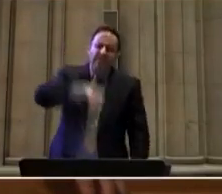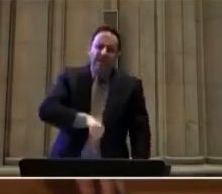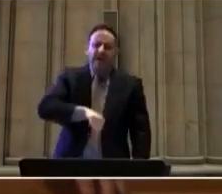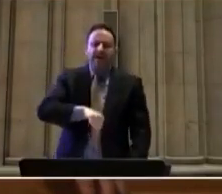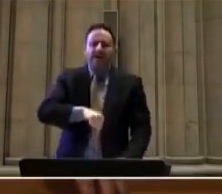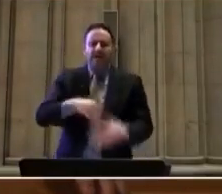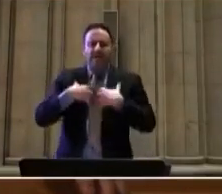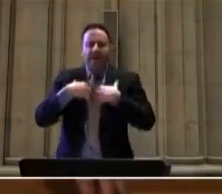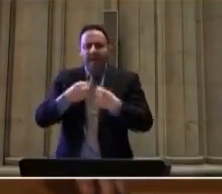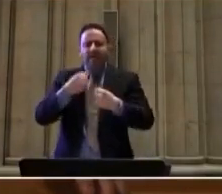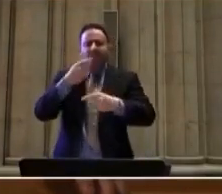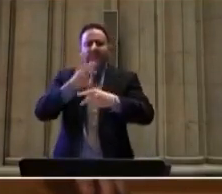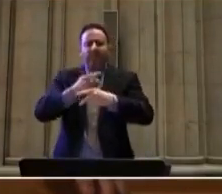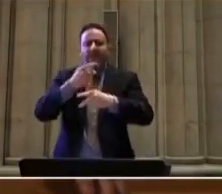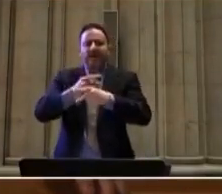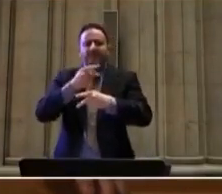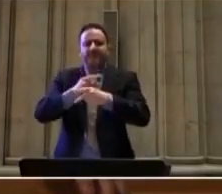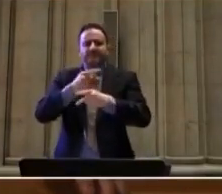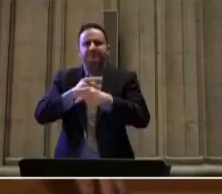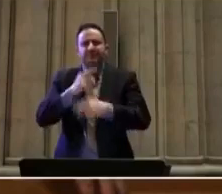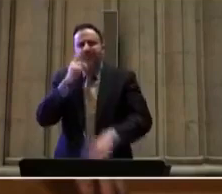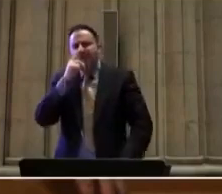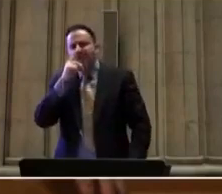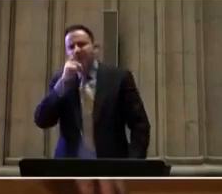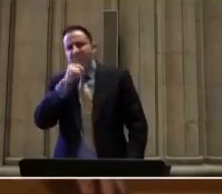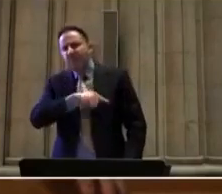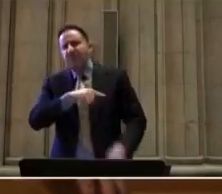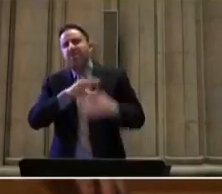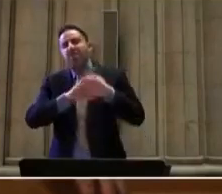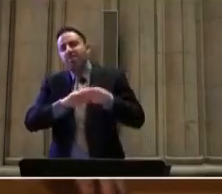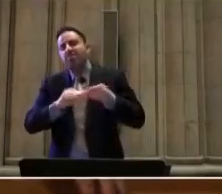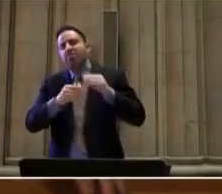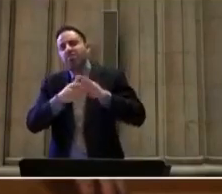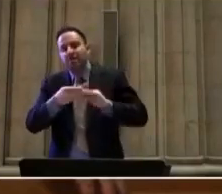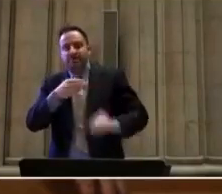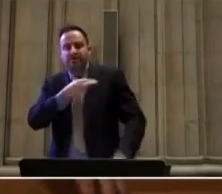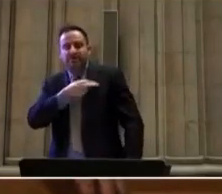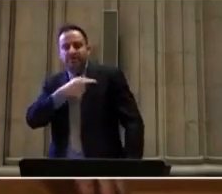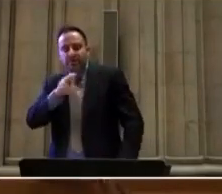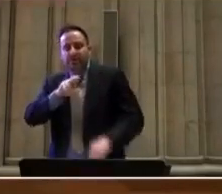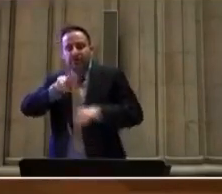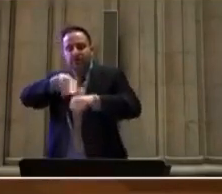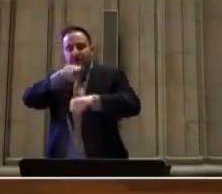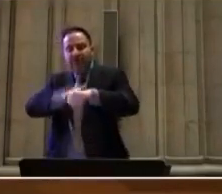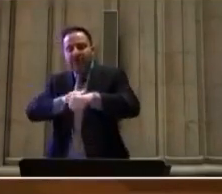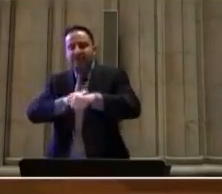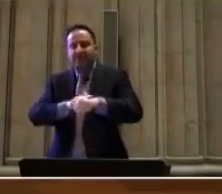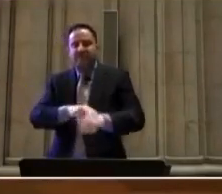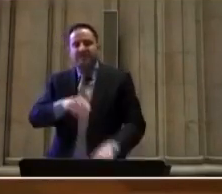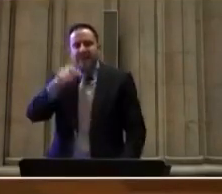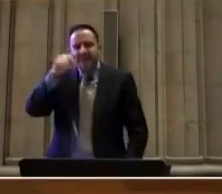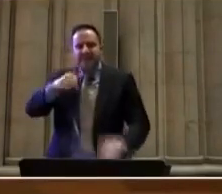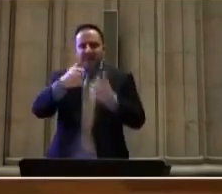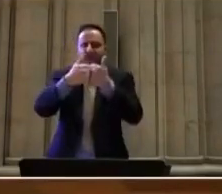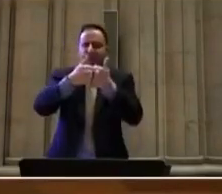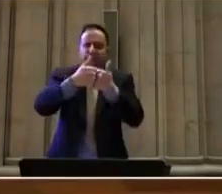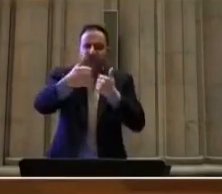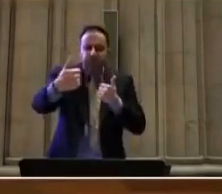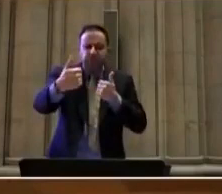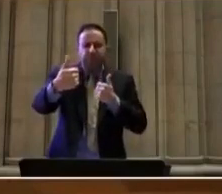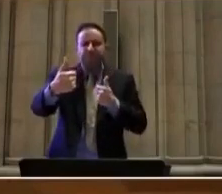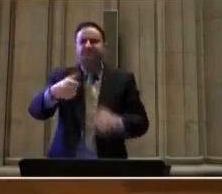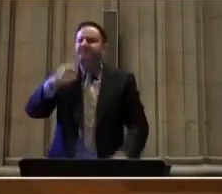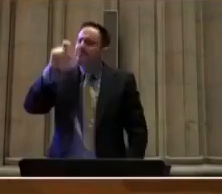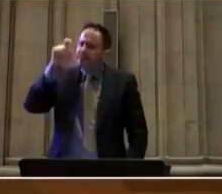war economy, and the false distorted moral narrative of religious nationalism. These are breaches that must